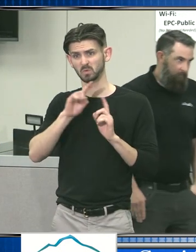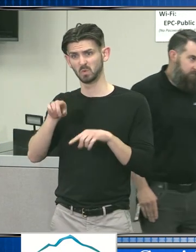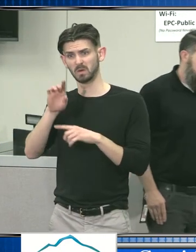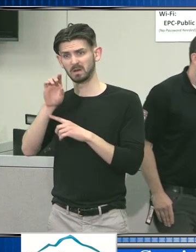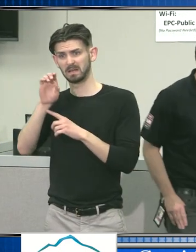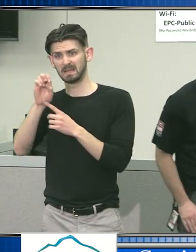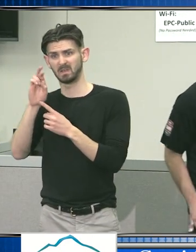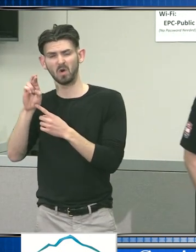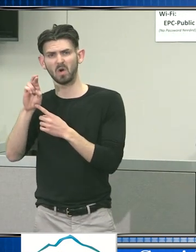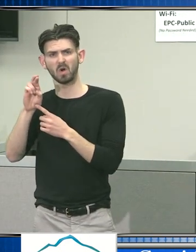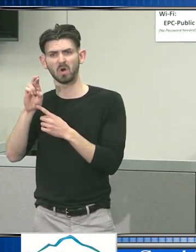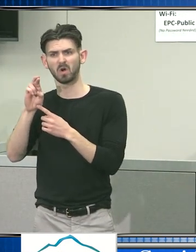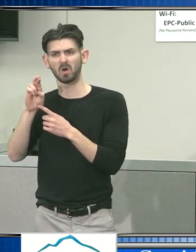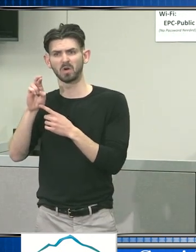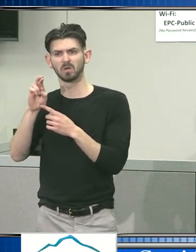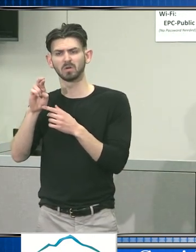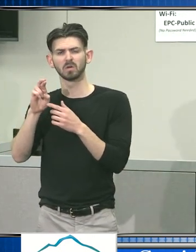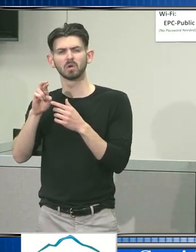need to be present?